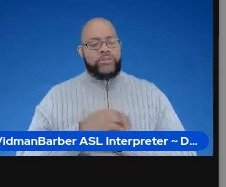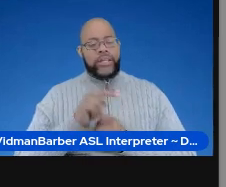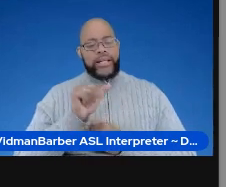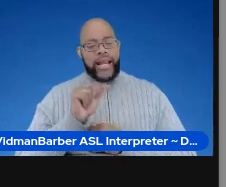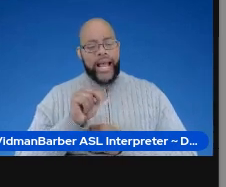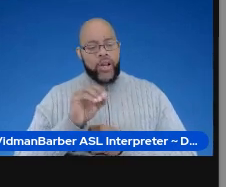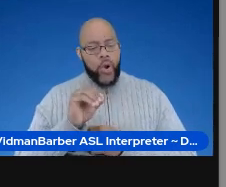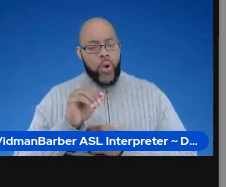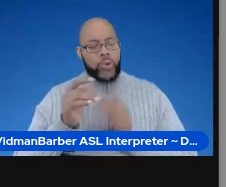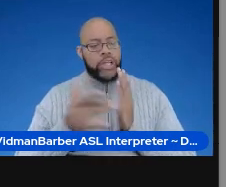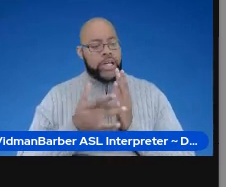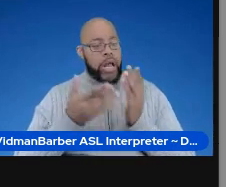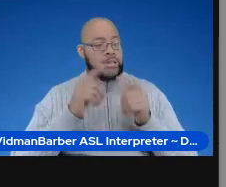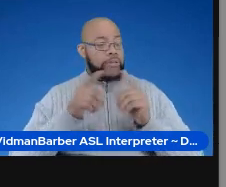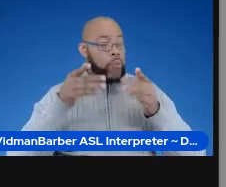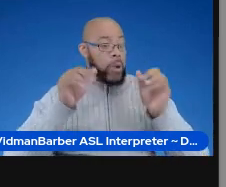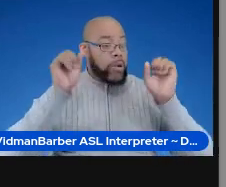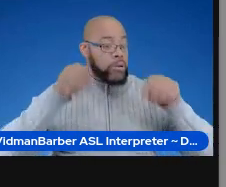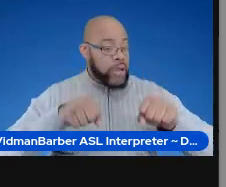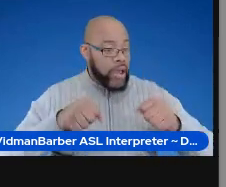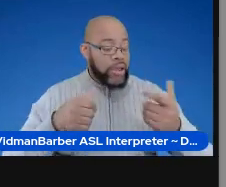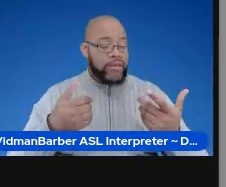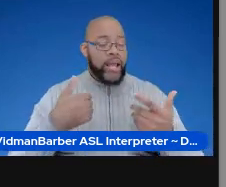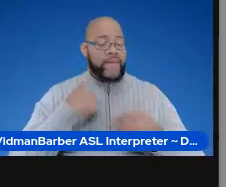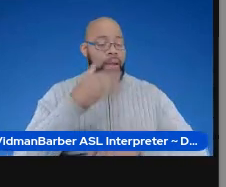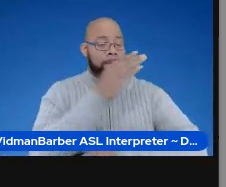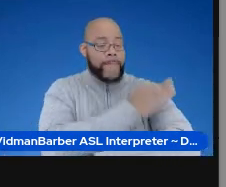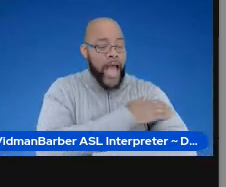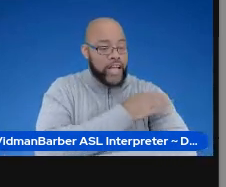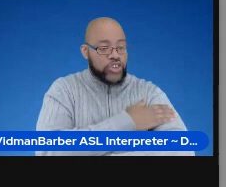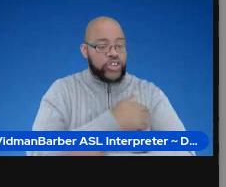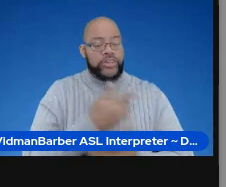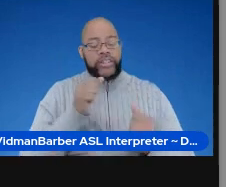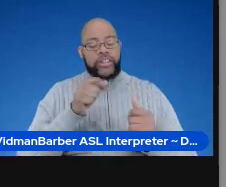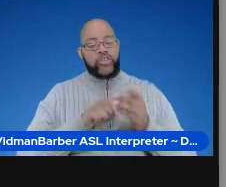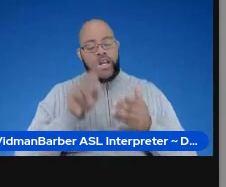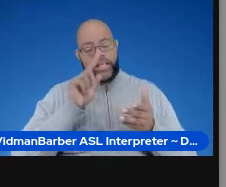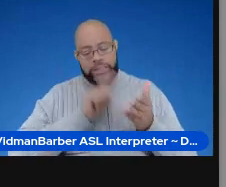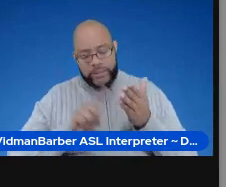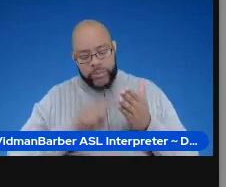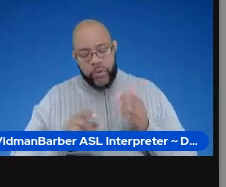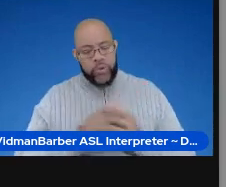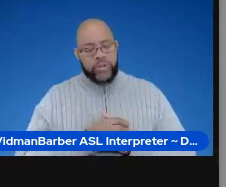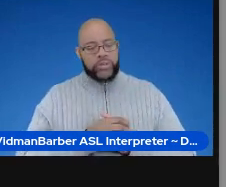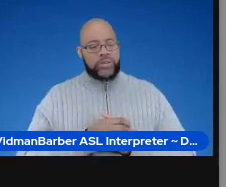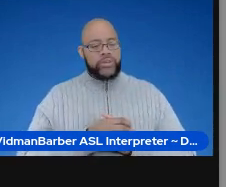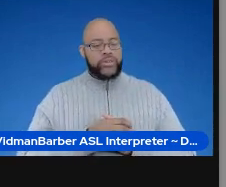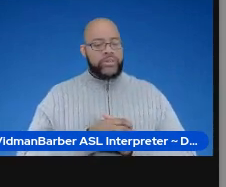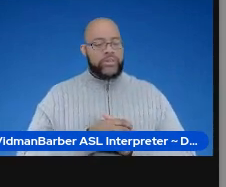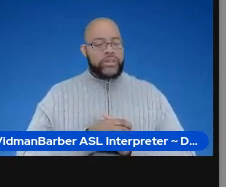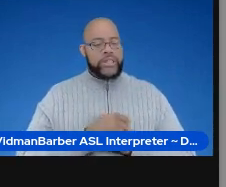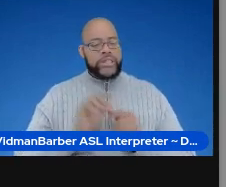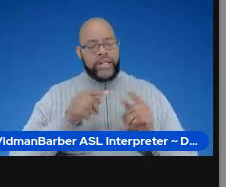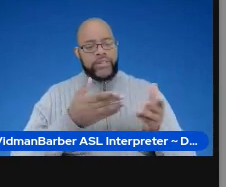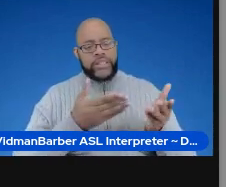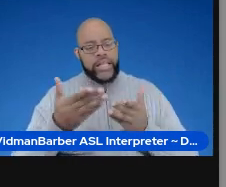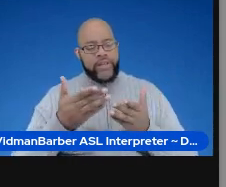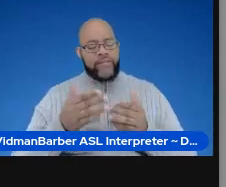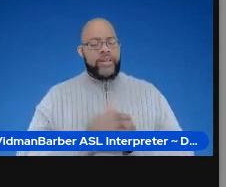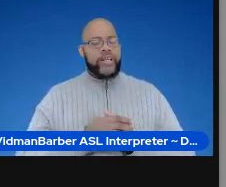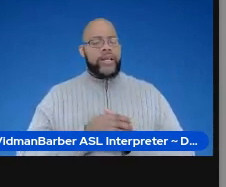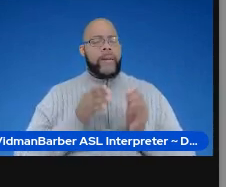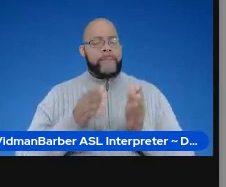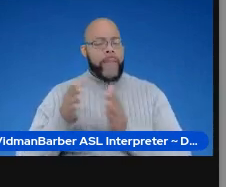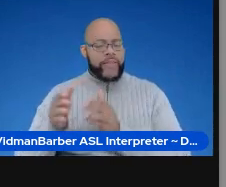Nanotechnology could be a way to look at where we can have patches. We could start exploring the mucosa delivery mechanism, with